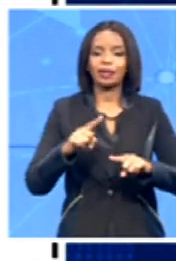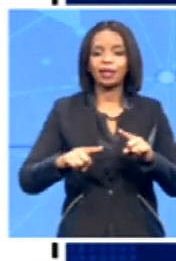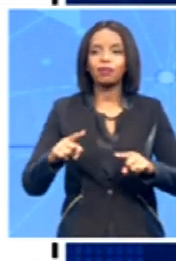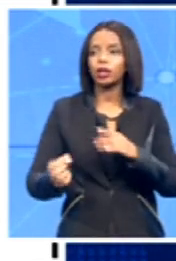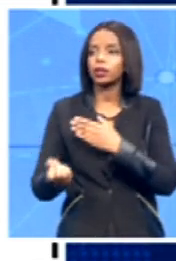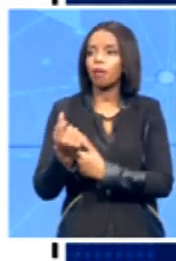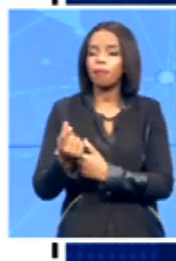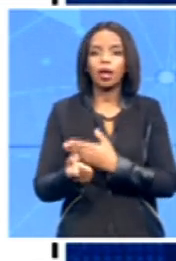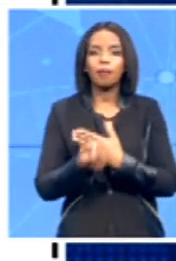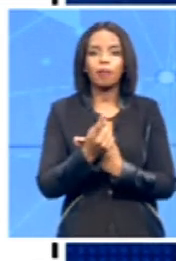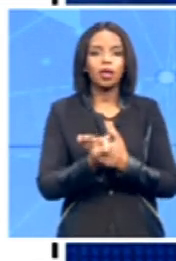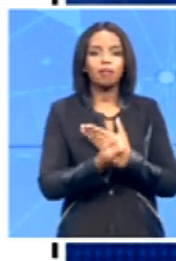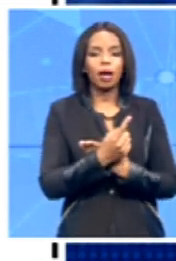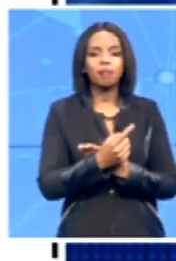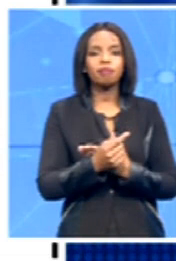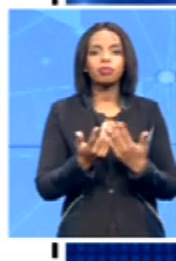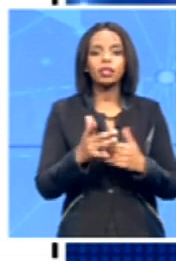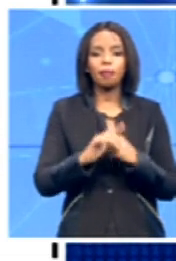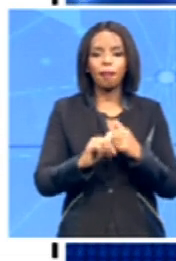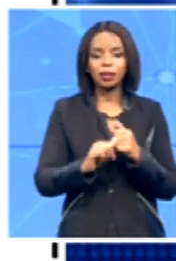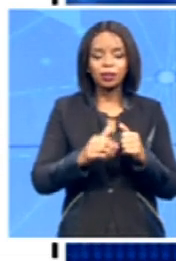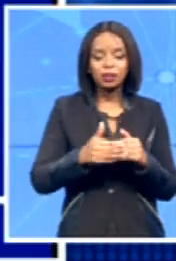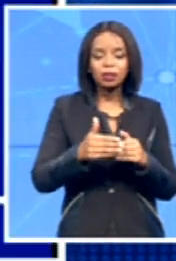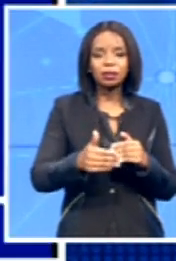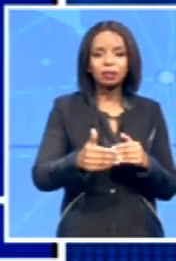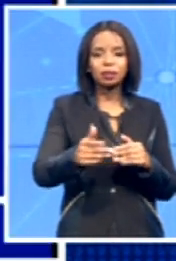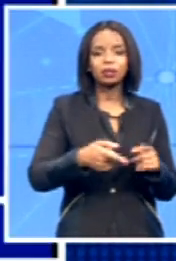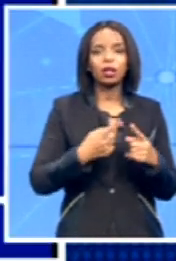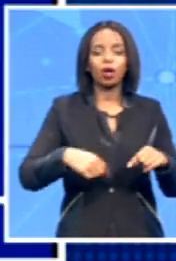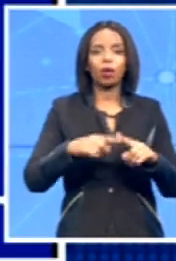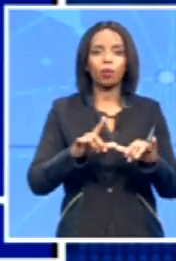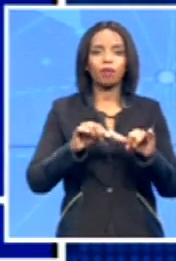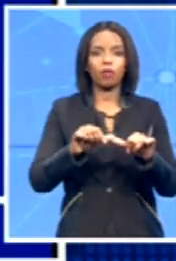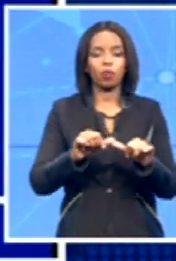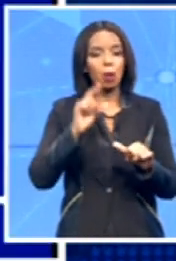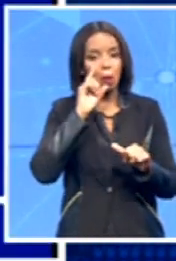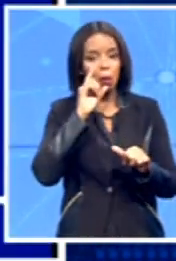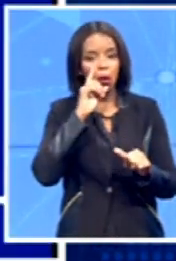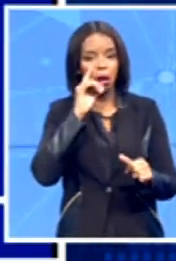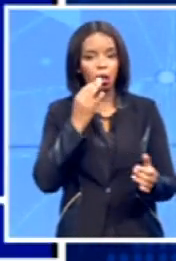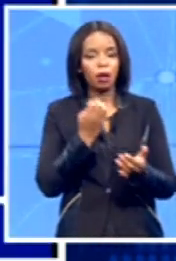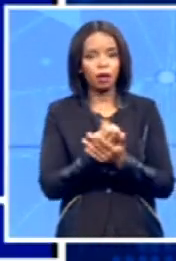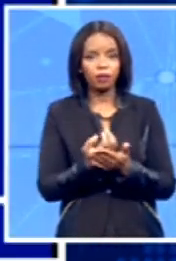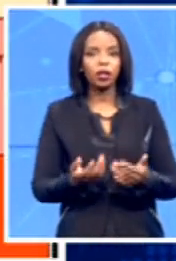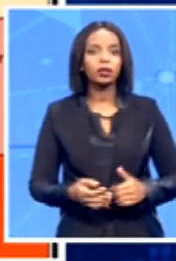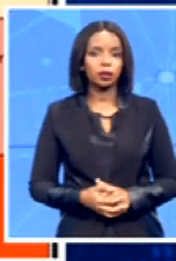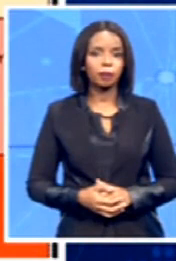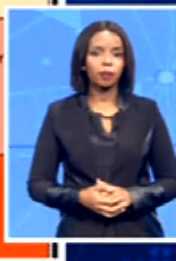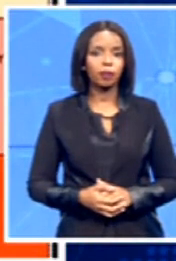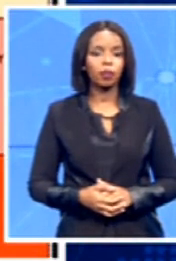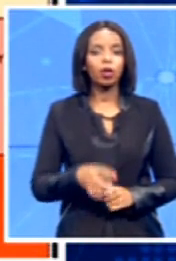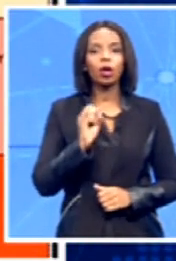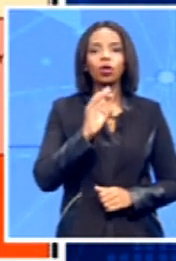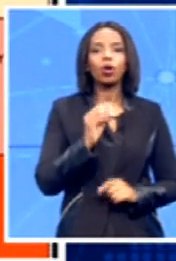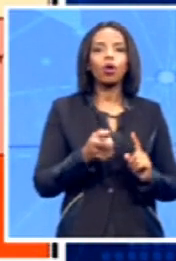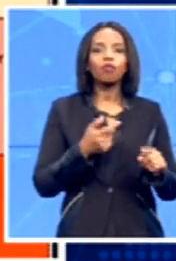to follow the emerging evidence and update it as we go. So from a COVID-19 fourth wave response, I can just